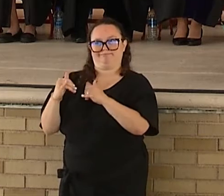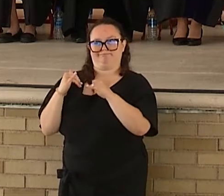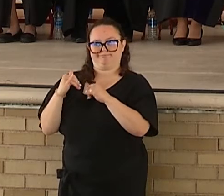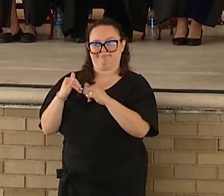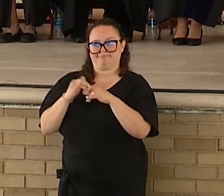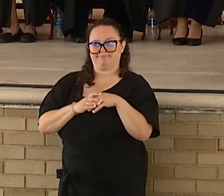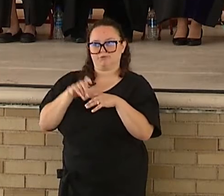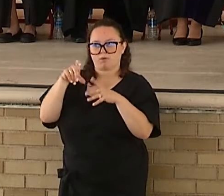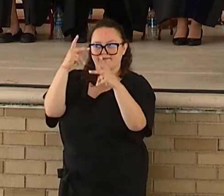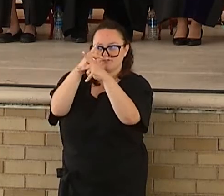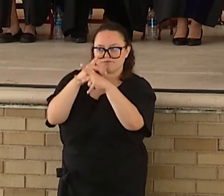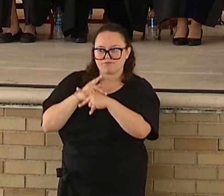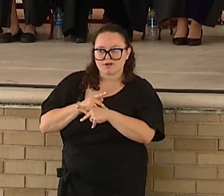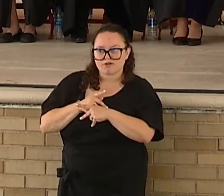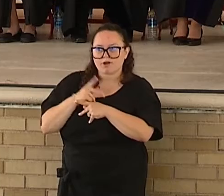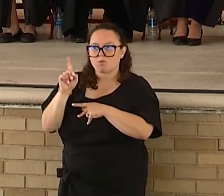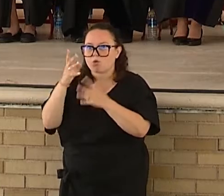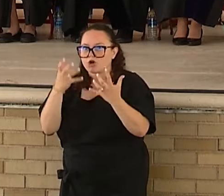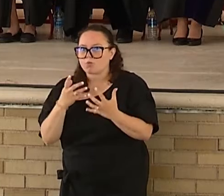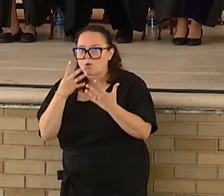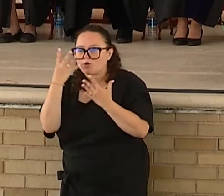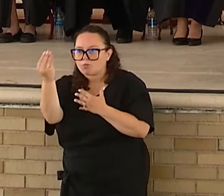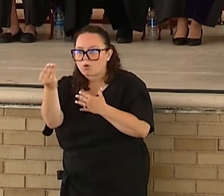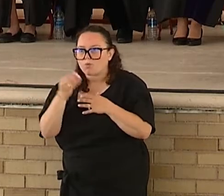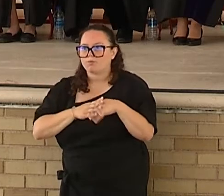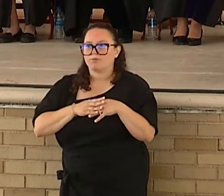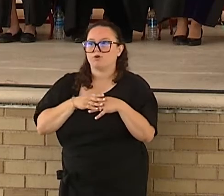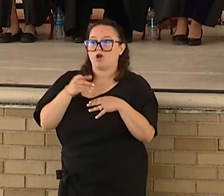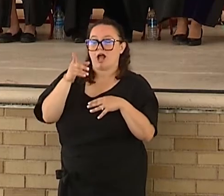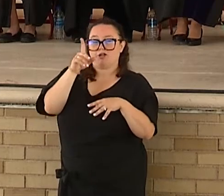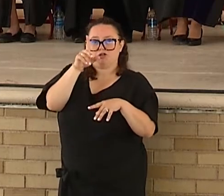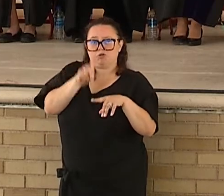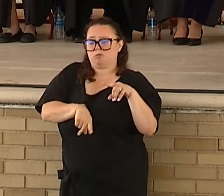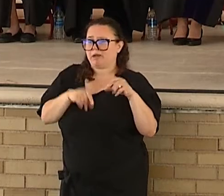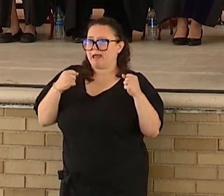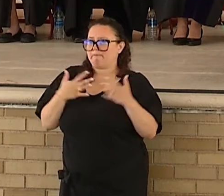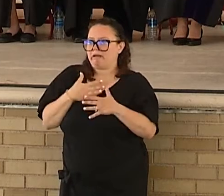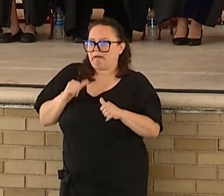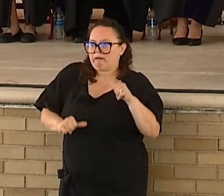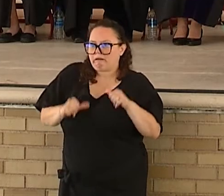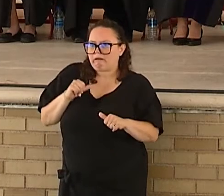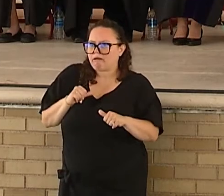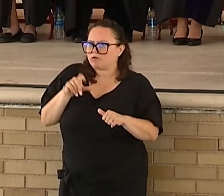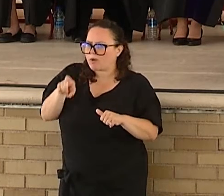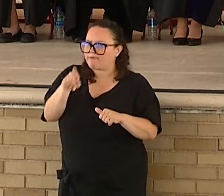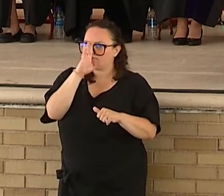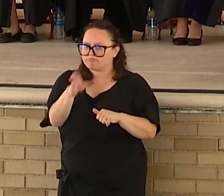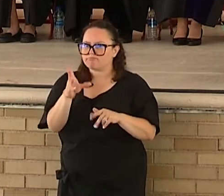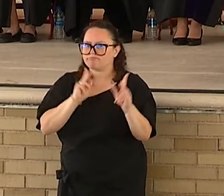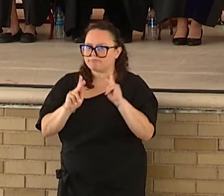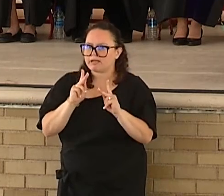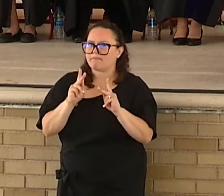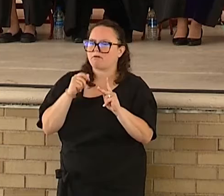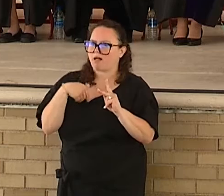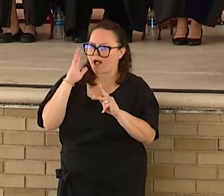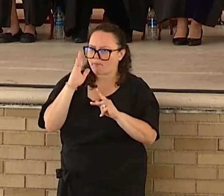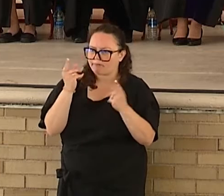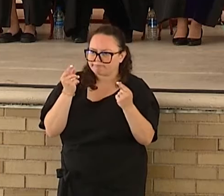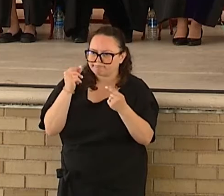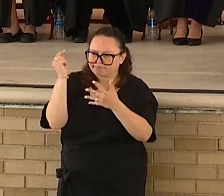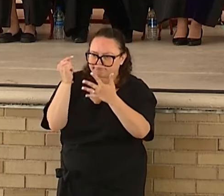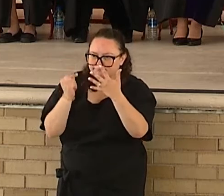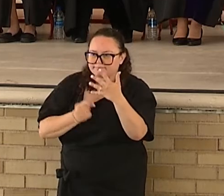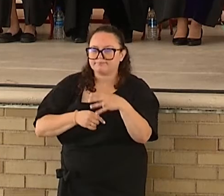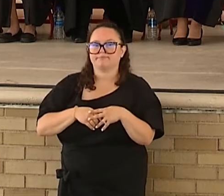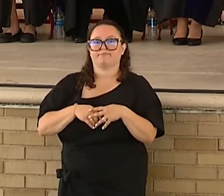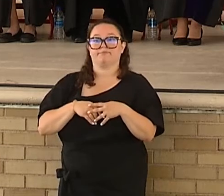where you want to go, and you cannot be afraid to tell people where you're going. Here's one way to think about